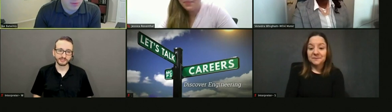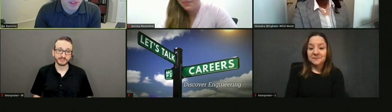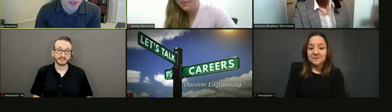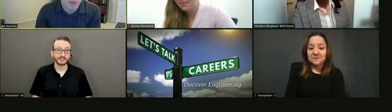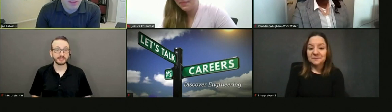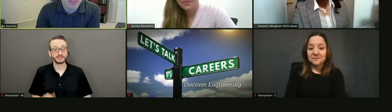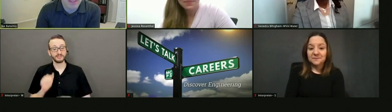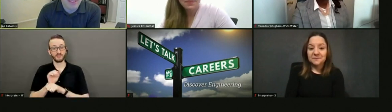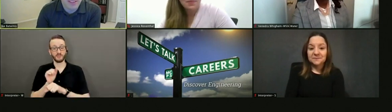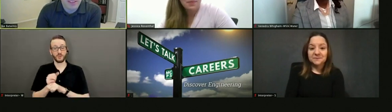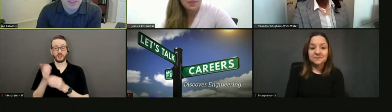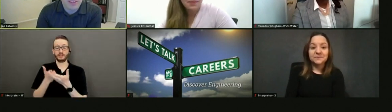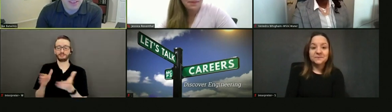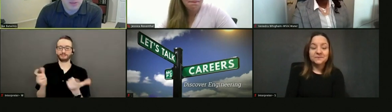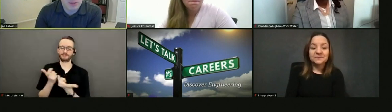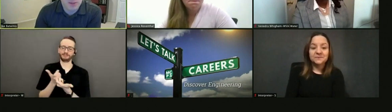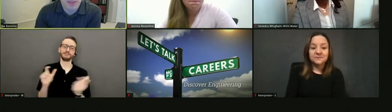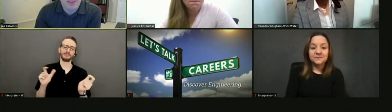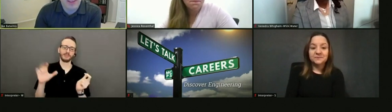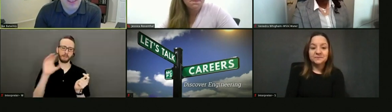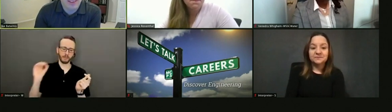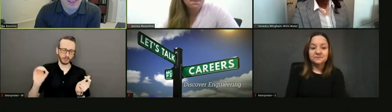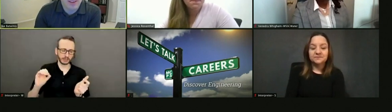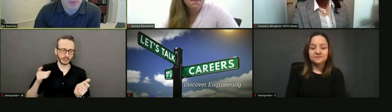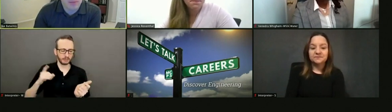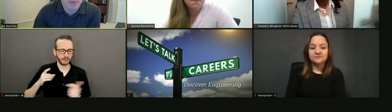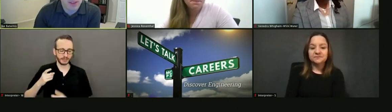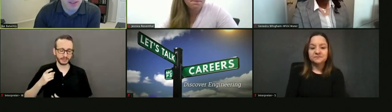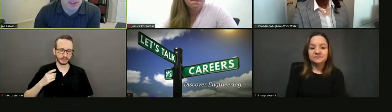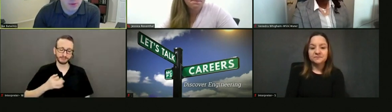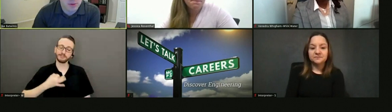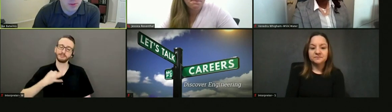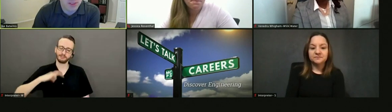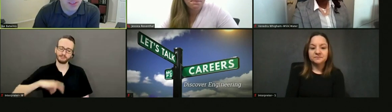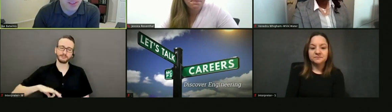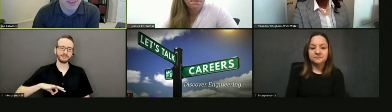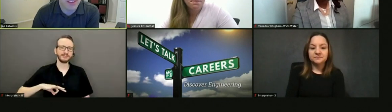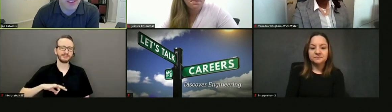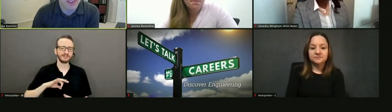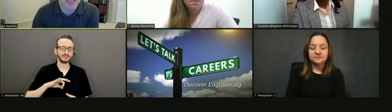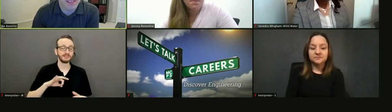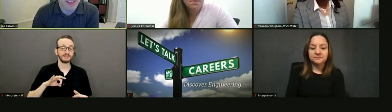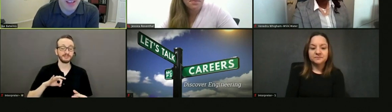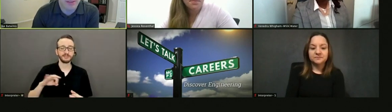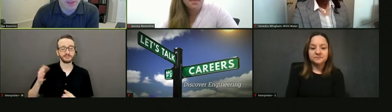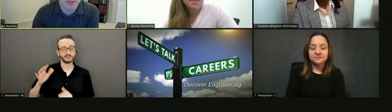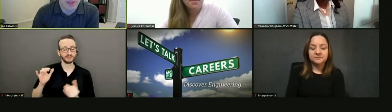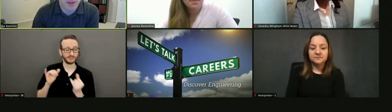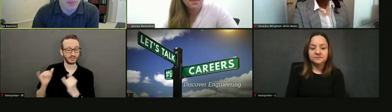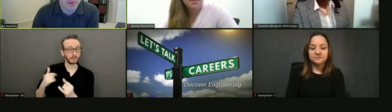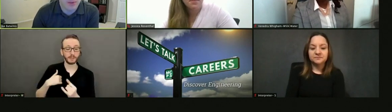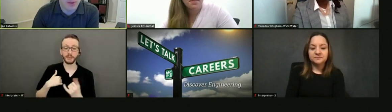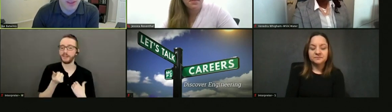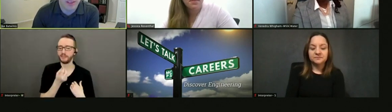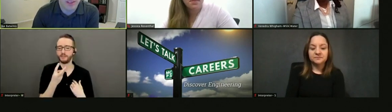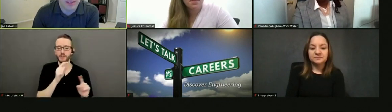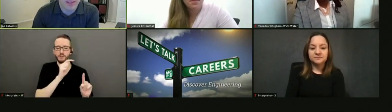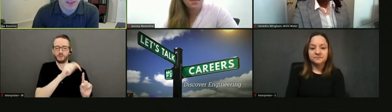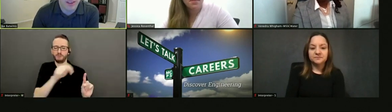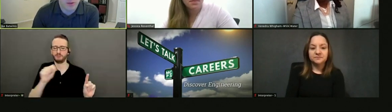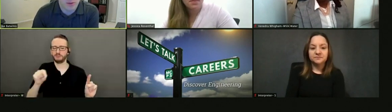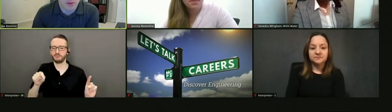Certainly working at a big company, it's been a benefit. Similar to Melissa, I've had a handful of different jobs